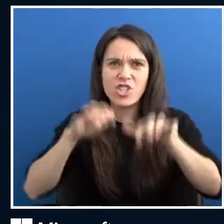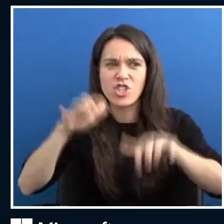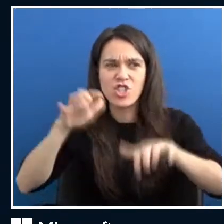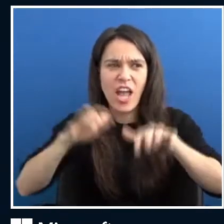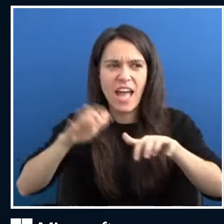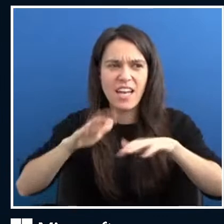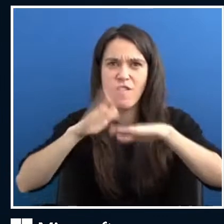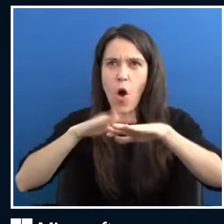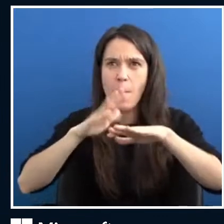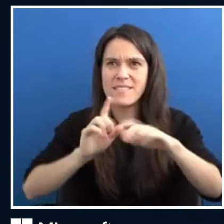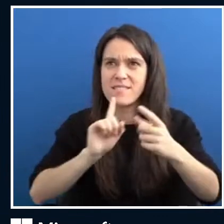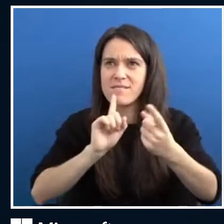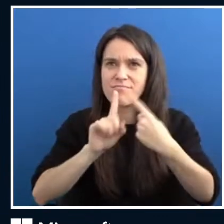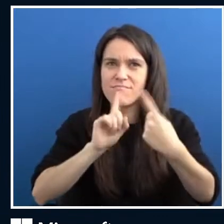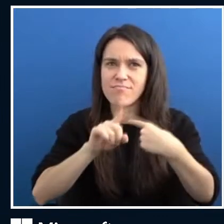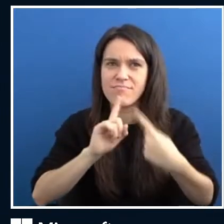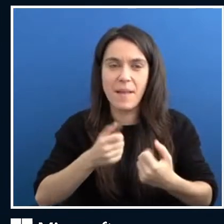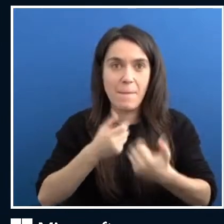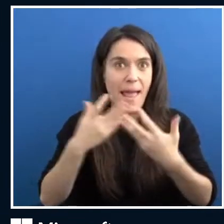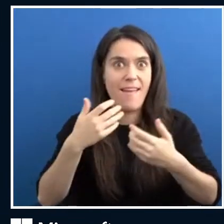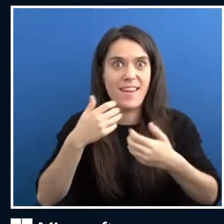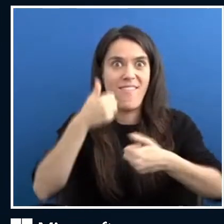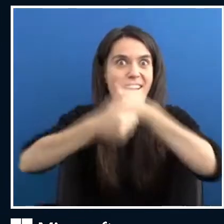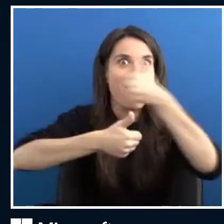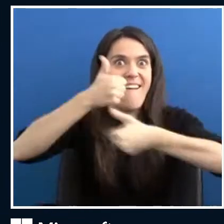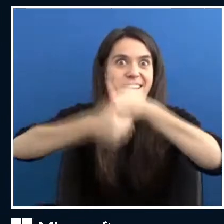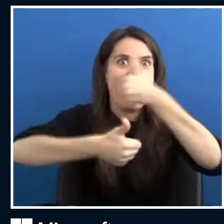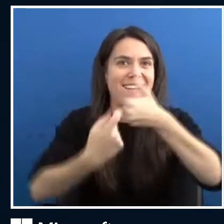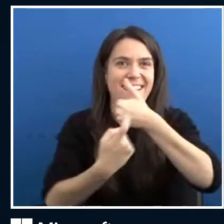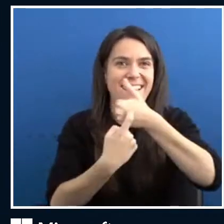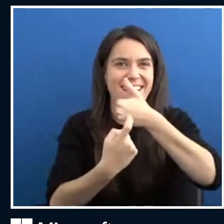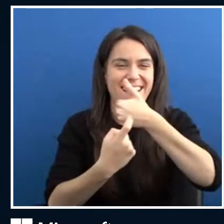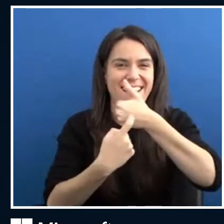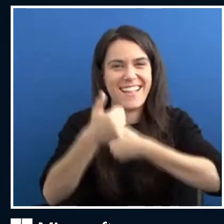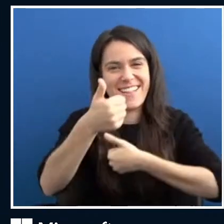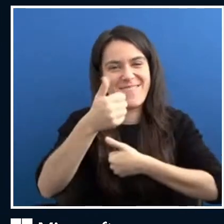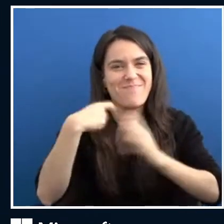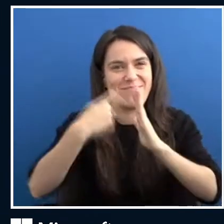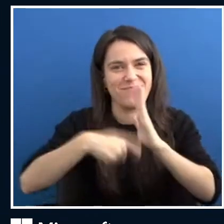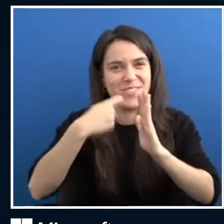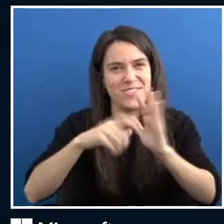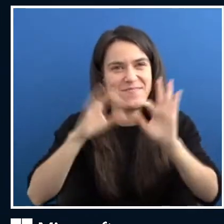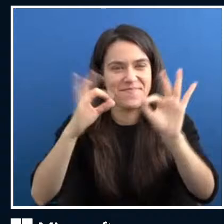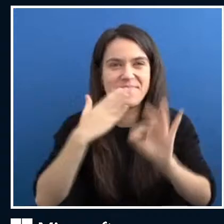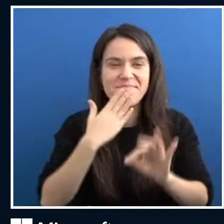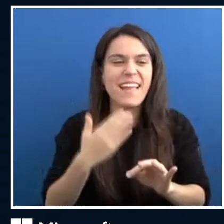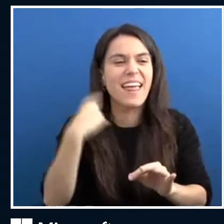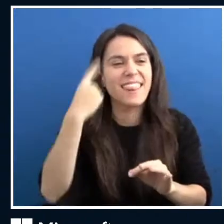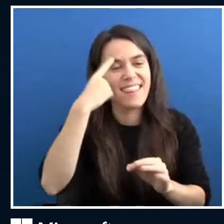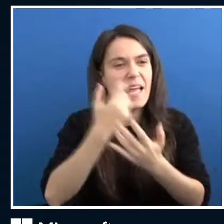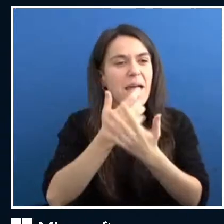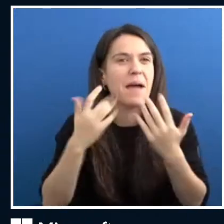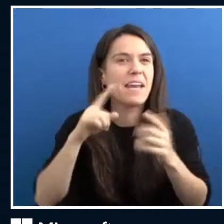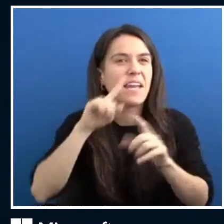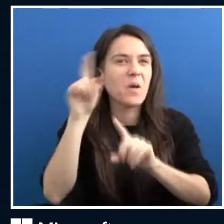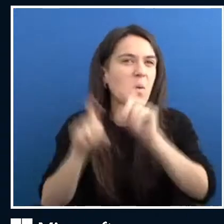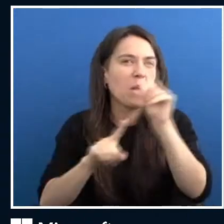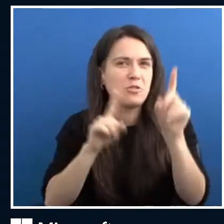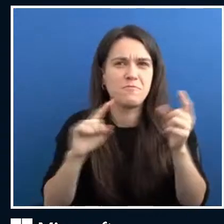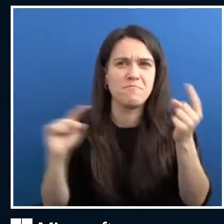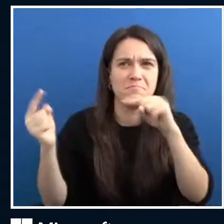out. They all like your project quite a lot. So I think all of the questions we have more or less discussed.